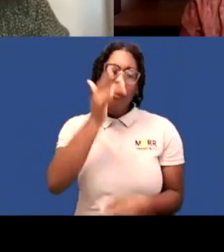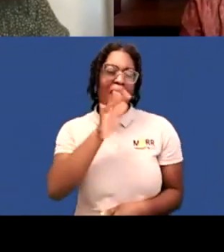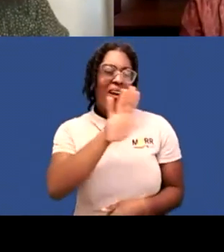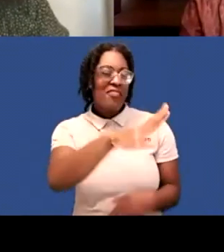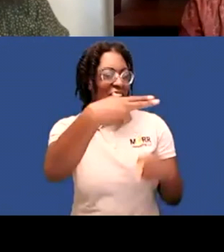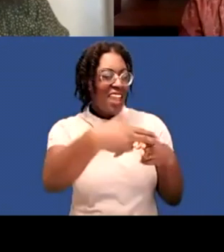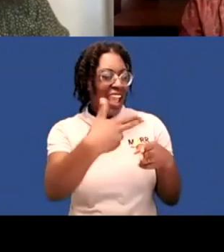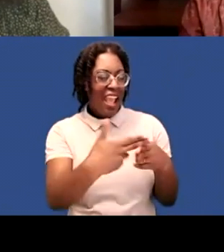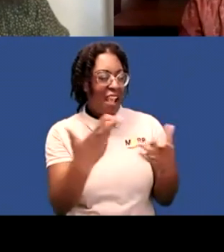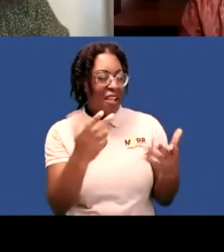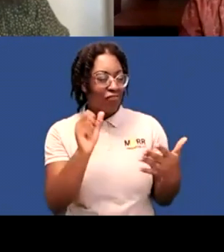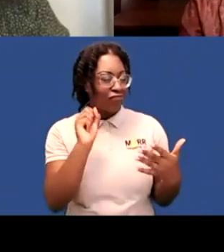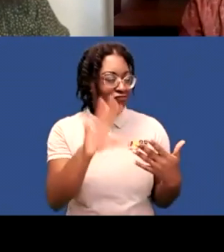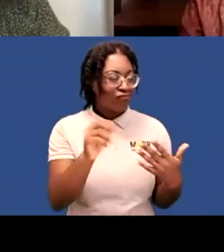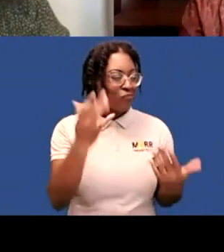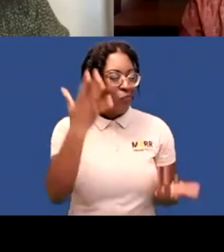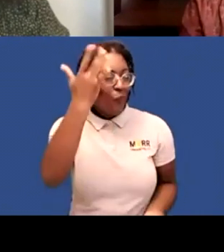then